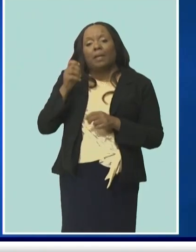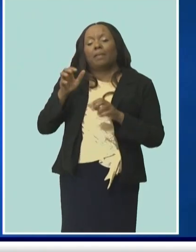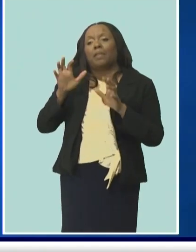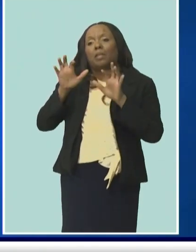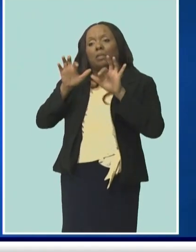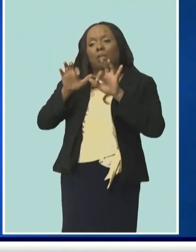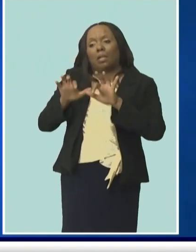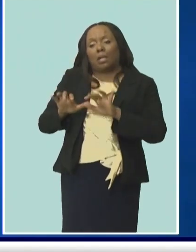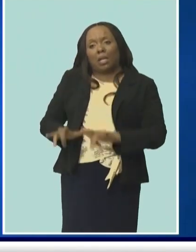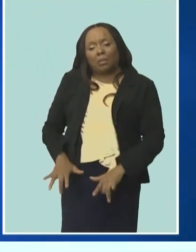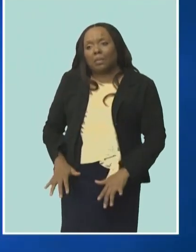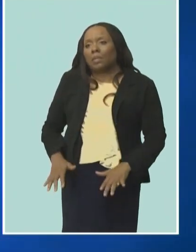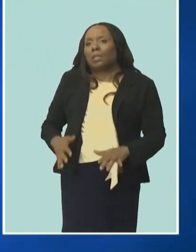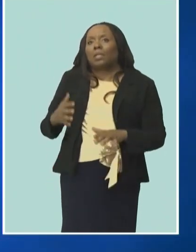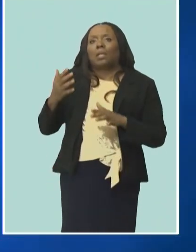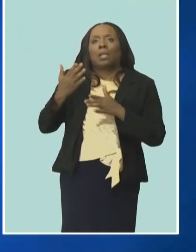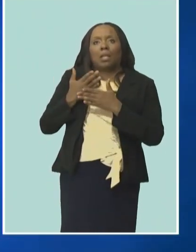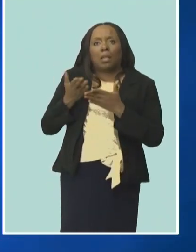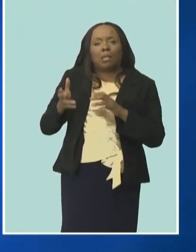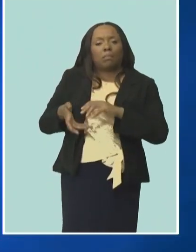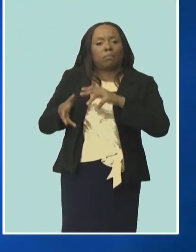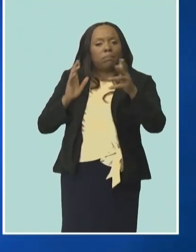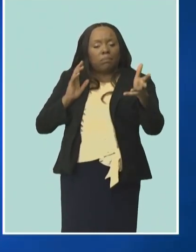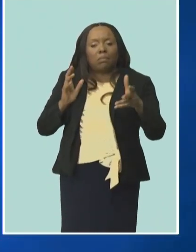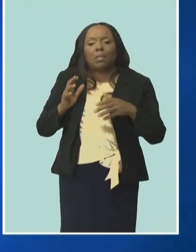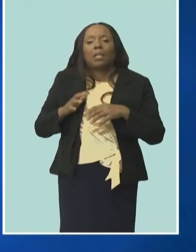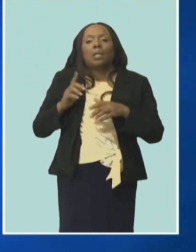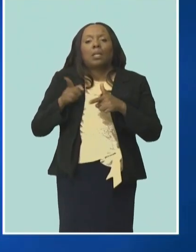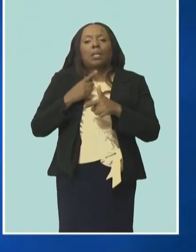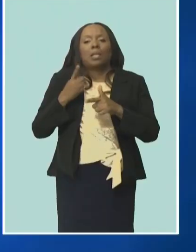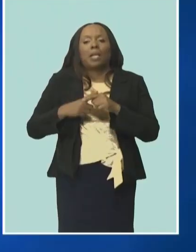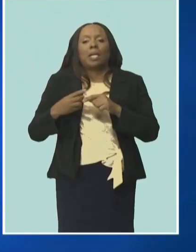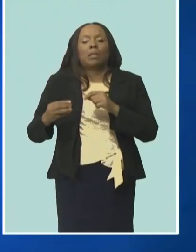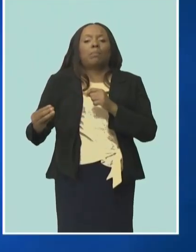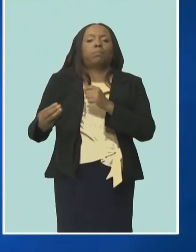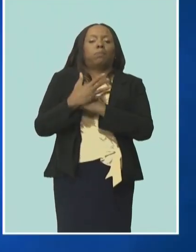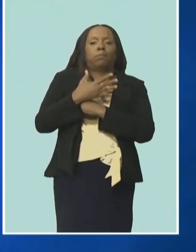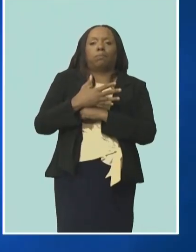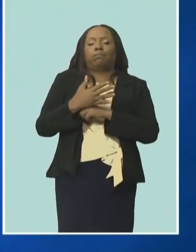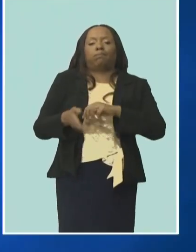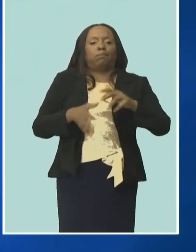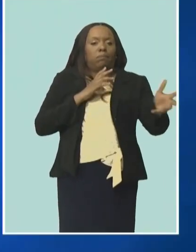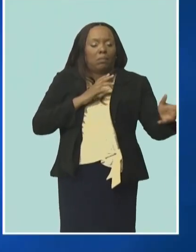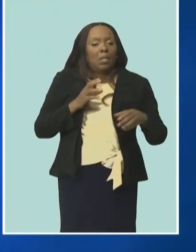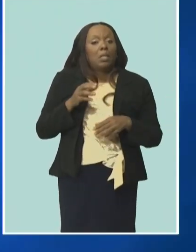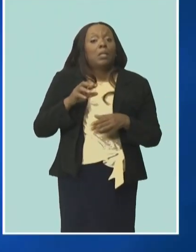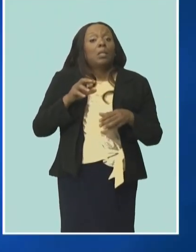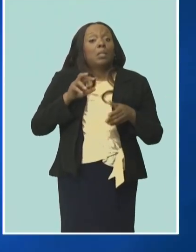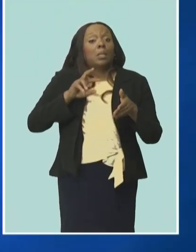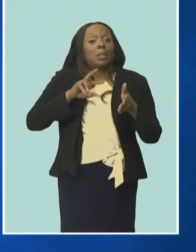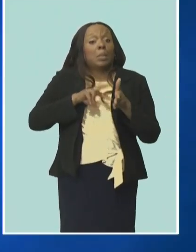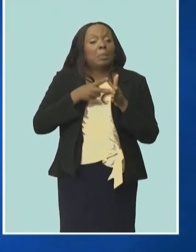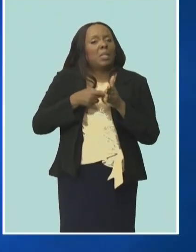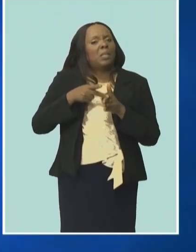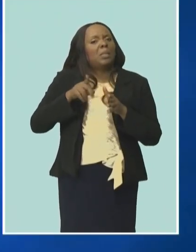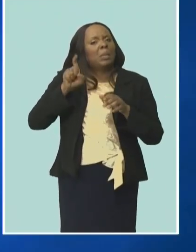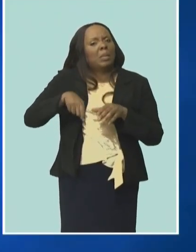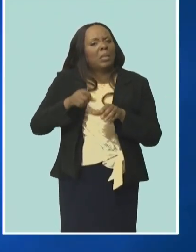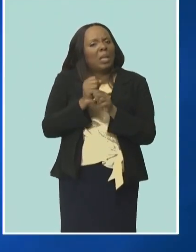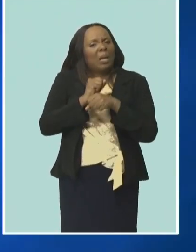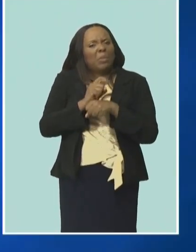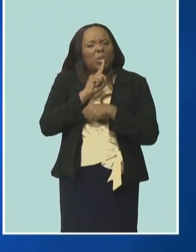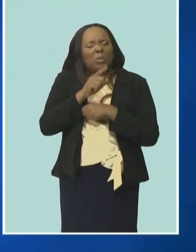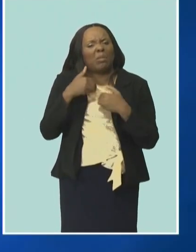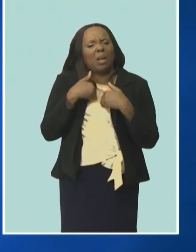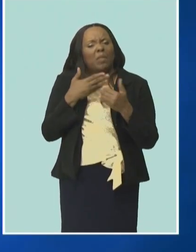essentially, if you want to have a data-driven strategy, you need to ensure you have high-quality data. But the other thing with regards